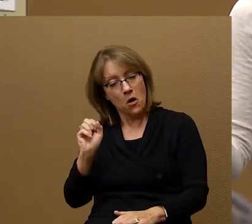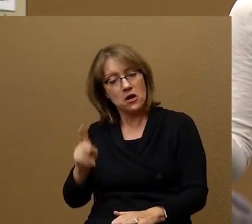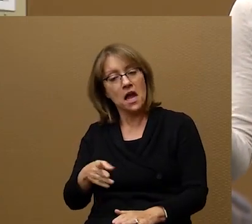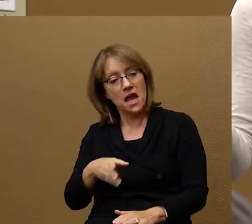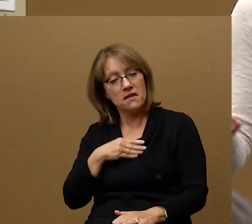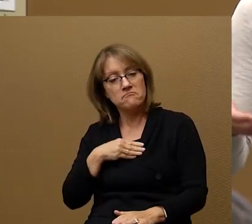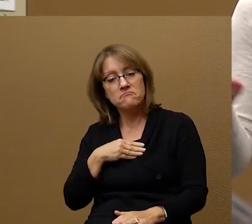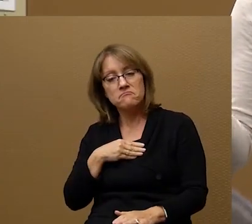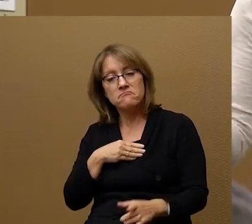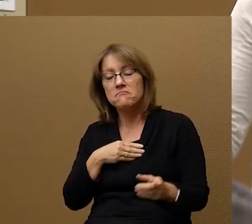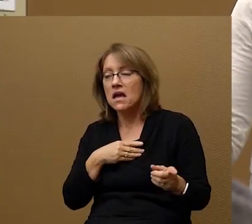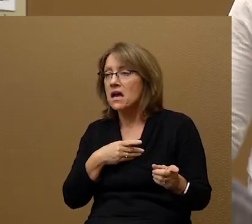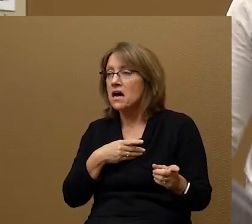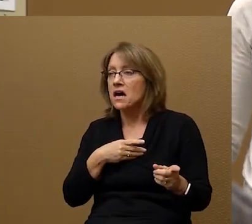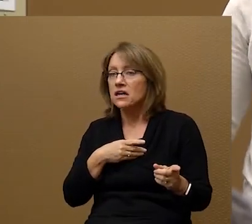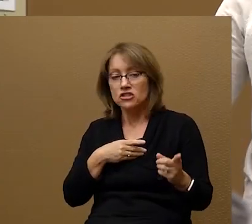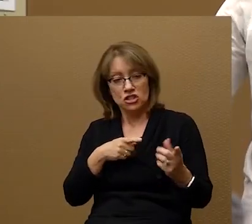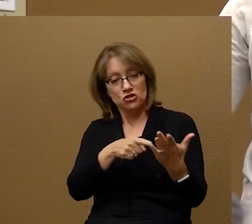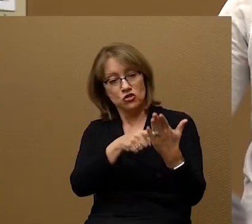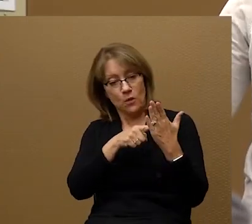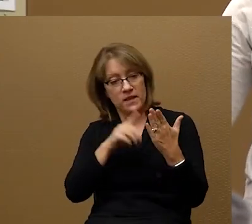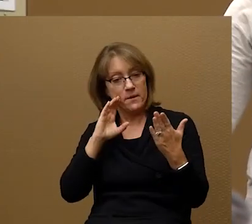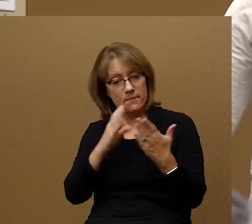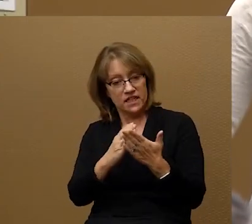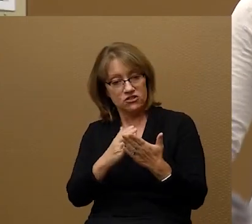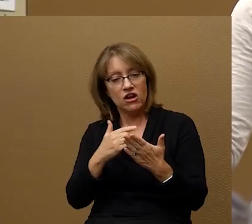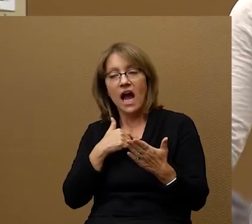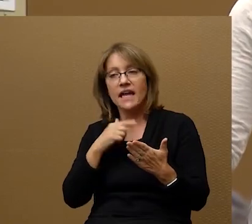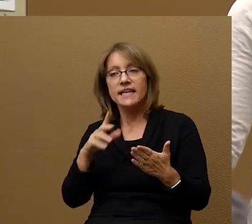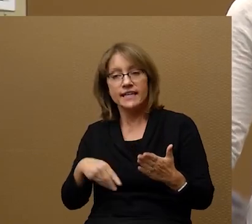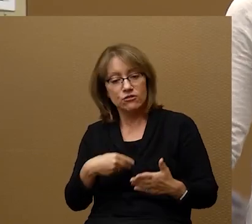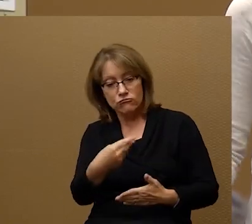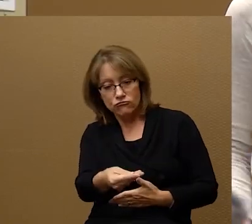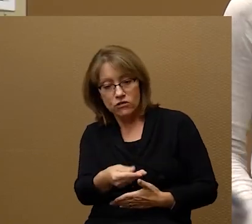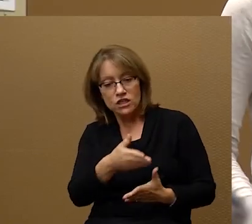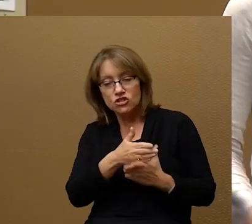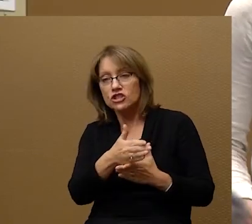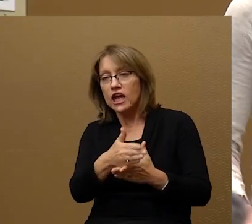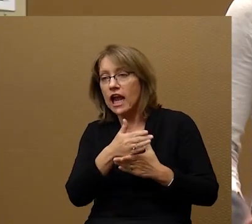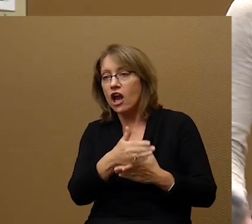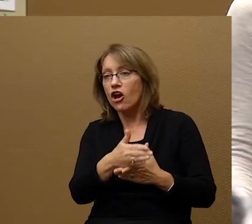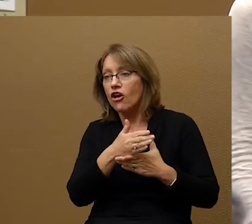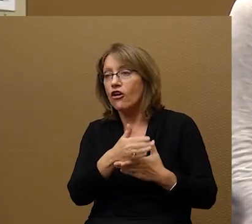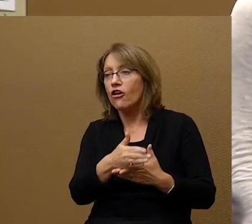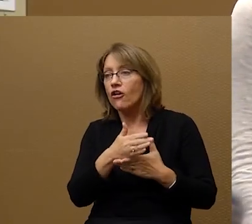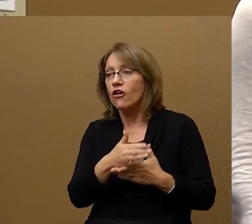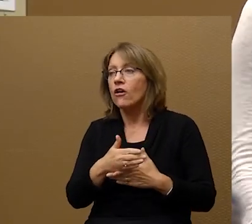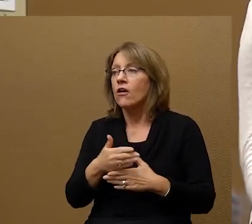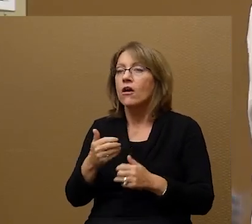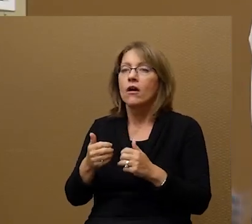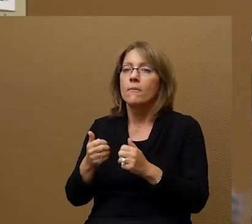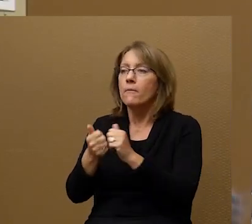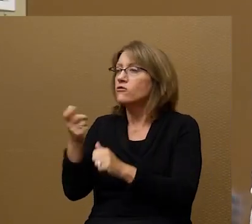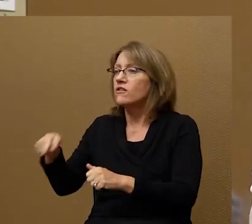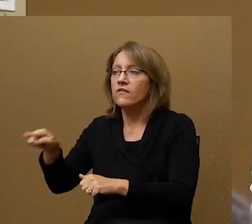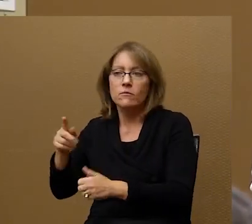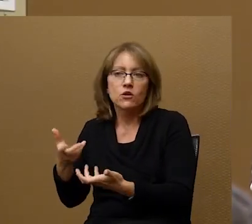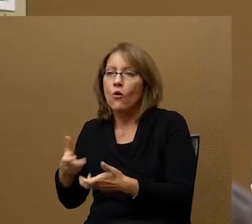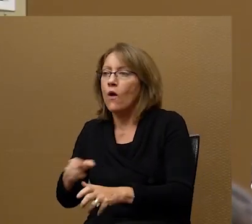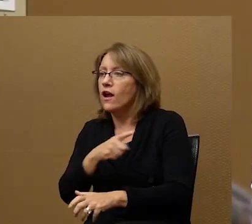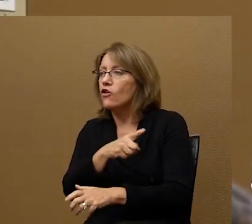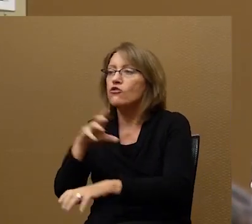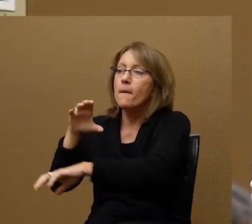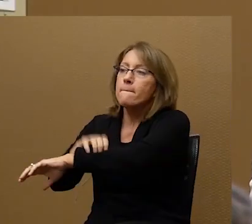shown this picture, I should share with Molly, because most of them didn't want to be bit.